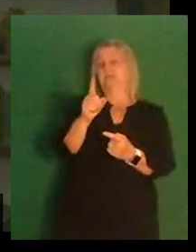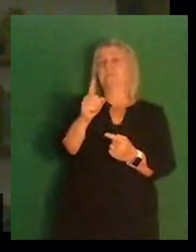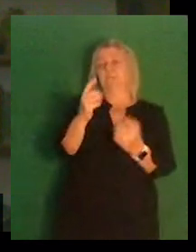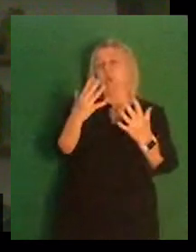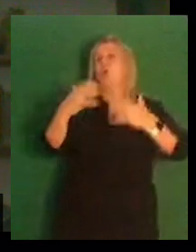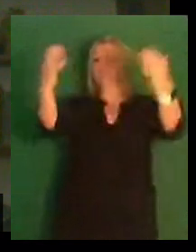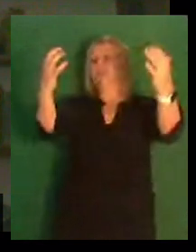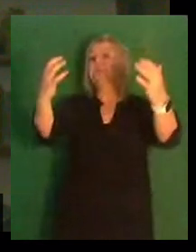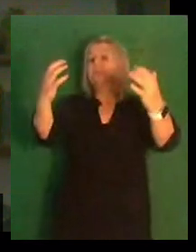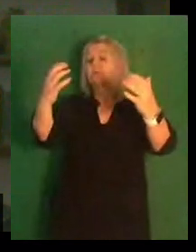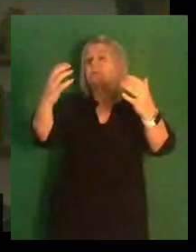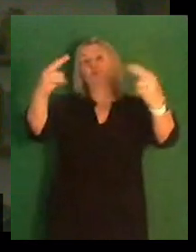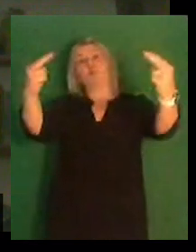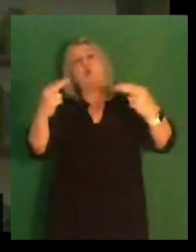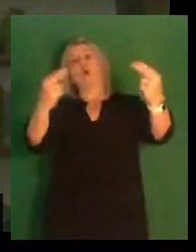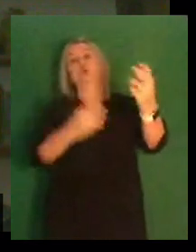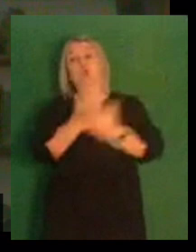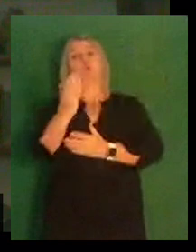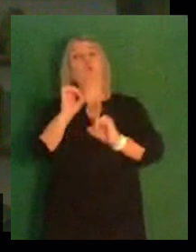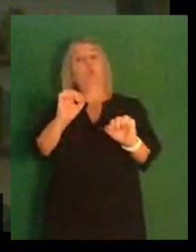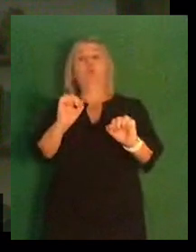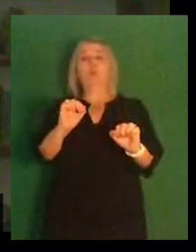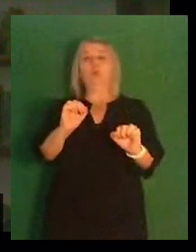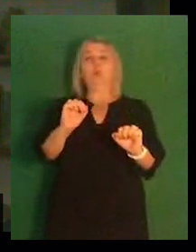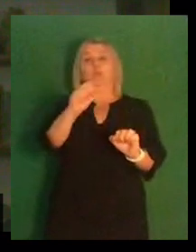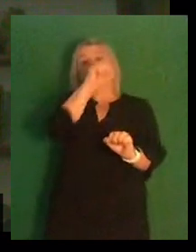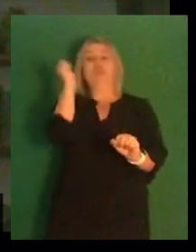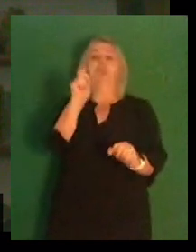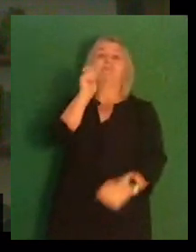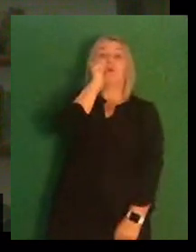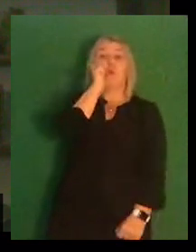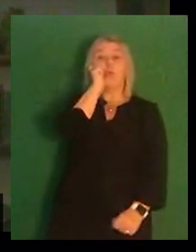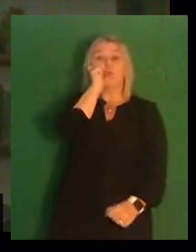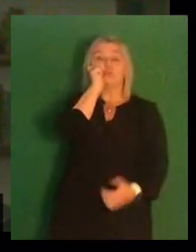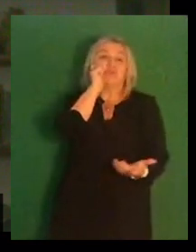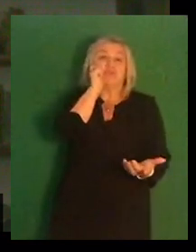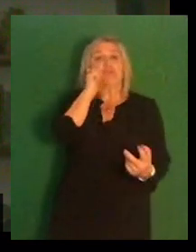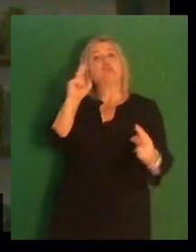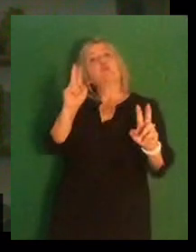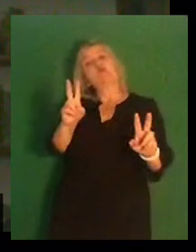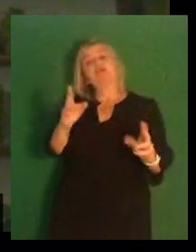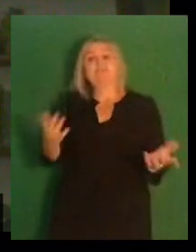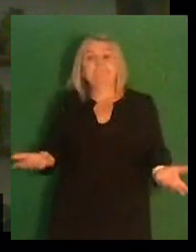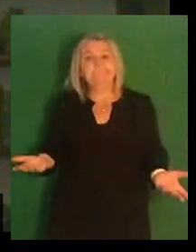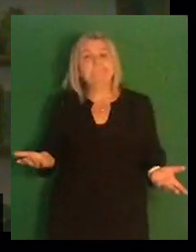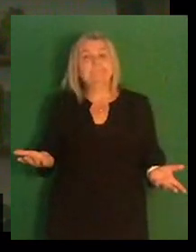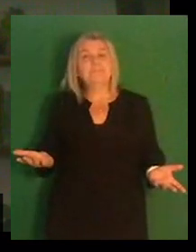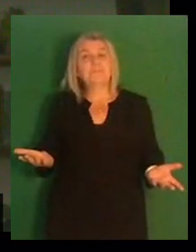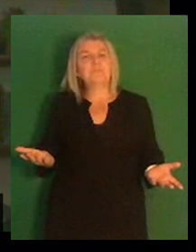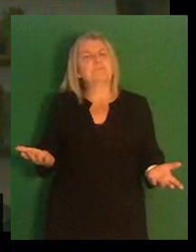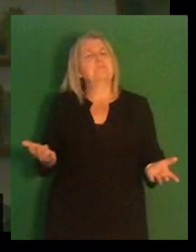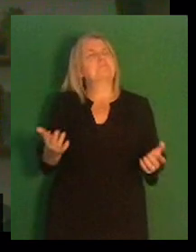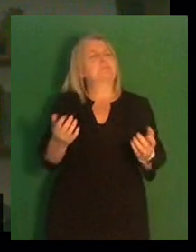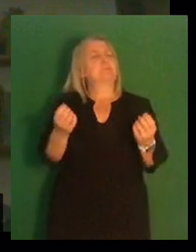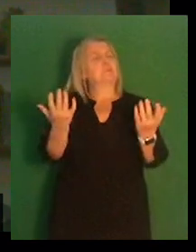our website and the works using smartphones. So there was a lot of this kind of